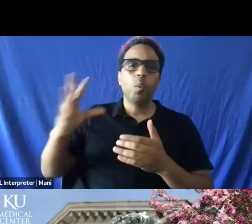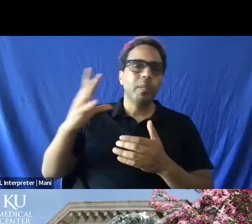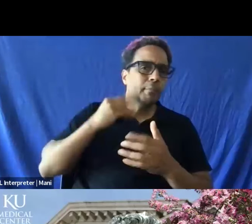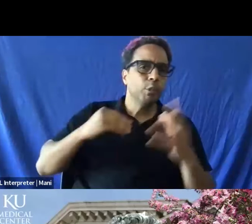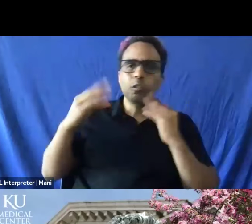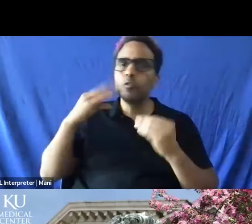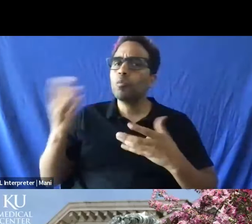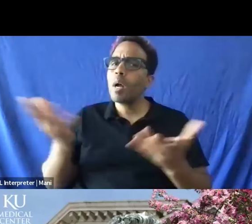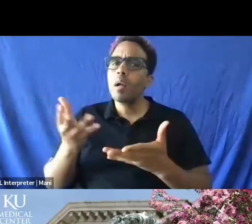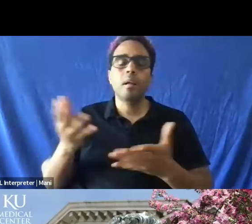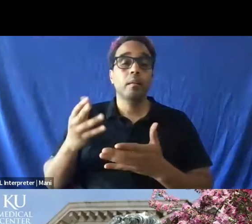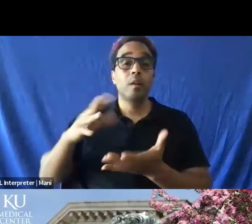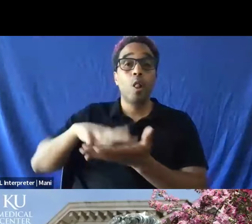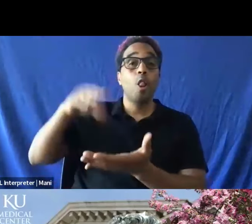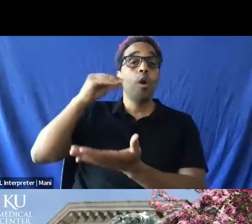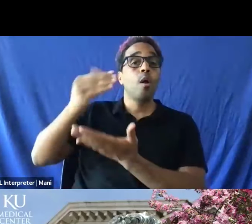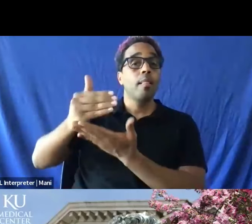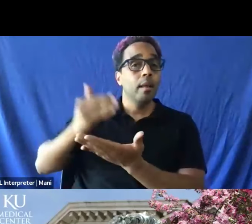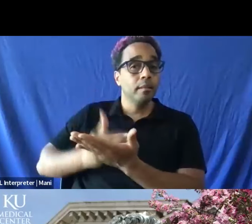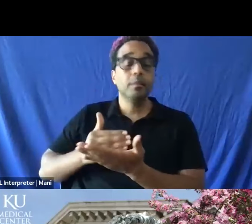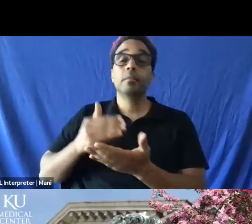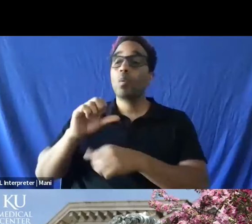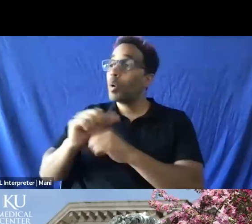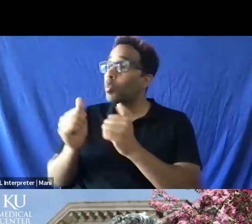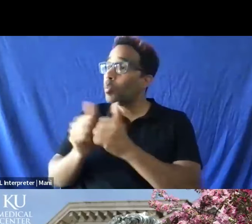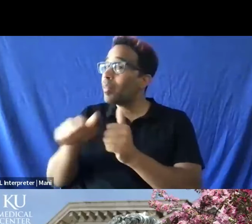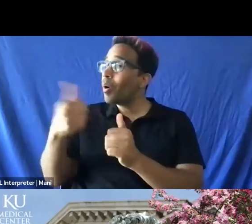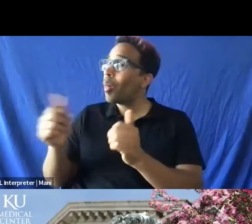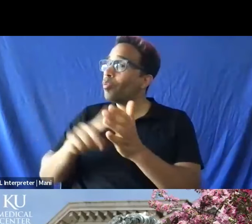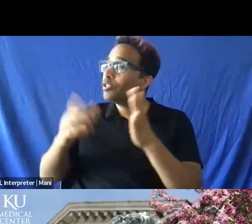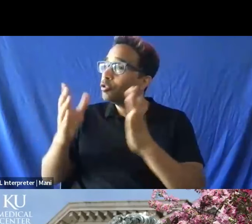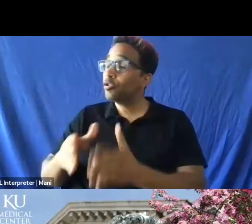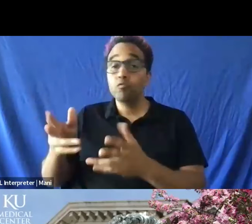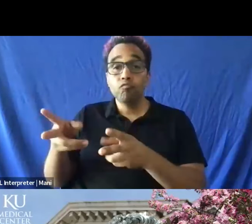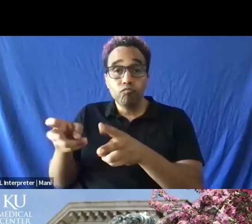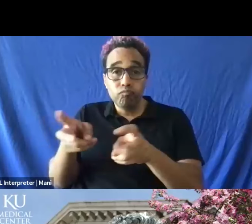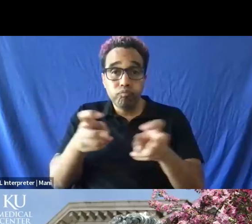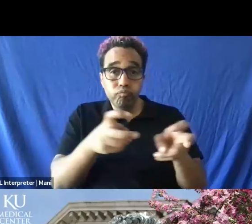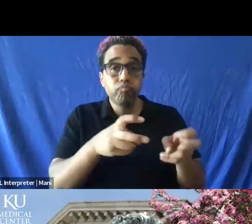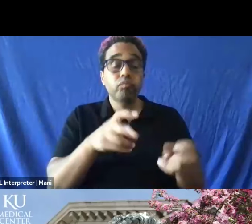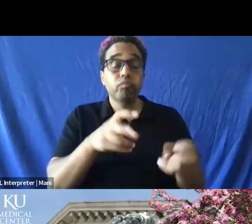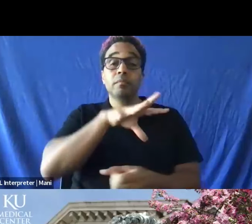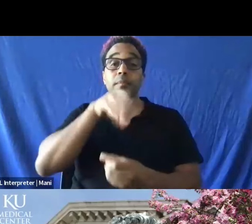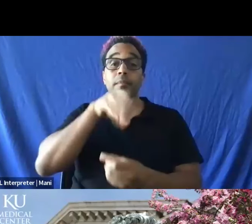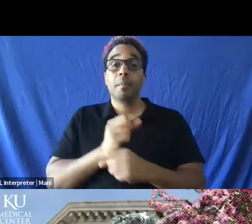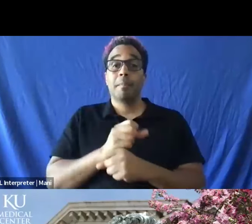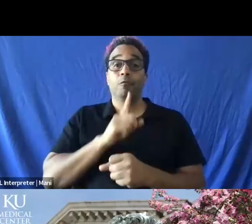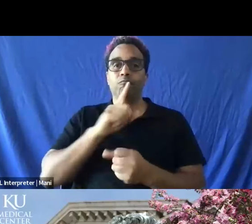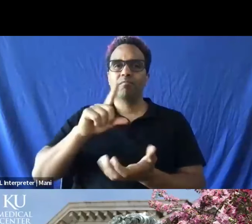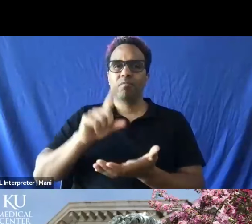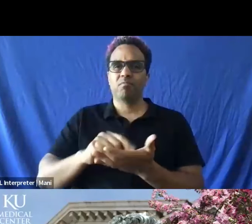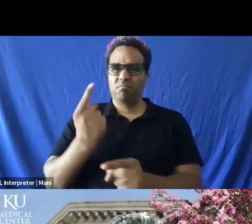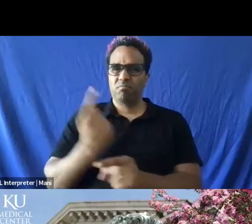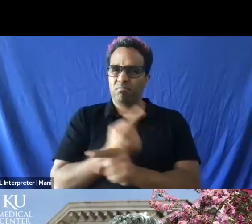know about the negative experiences they've had working with other researchers before, because I wanted to make sure that I didn't, you